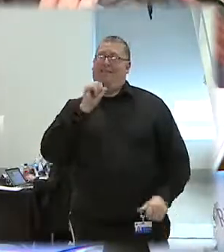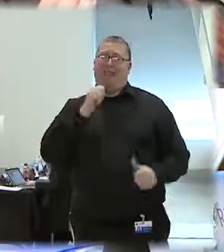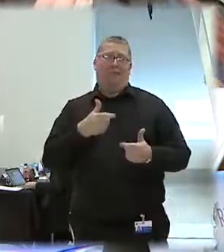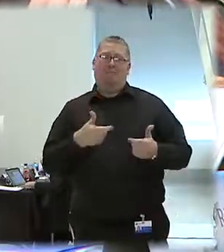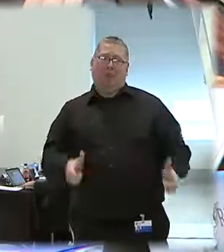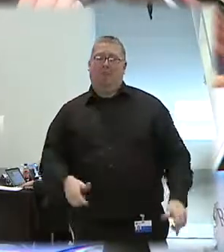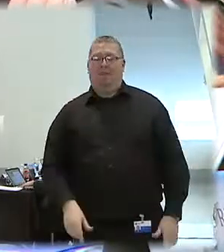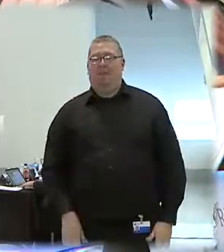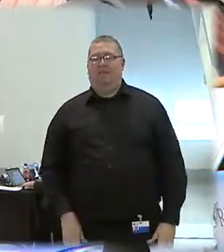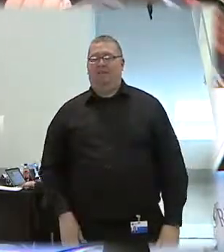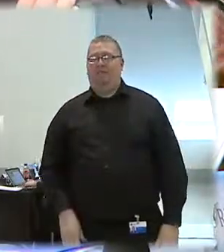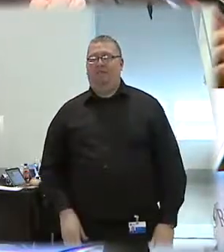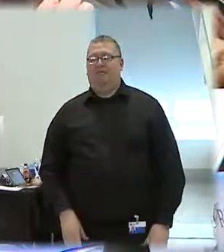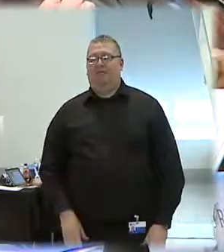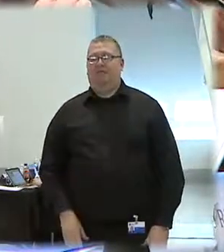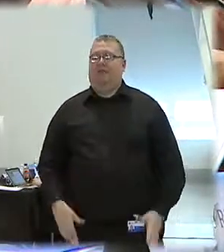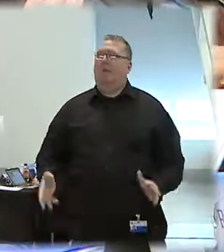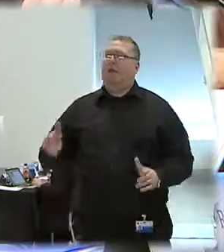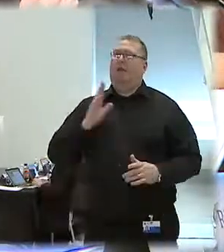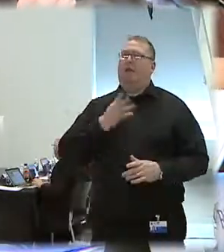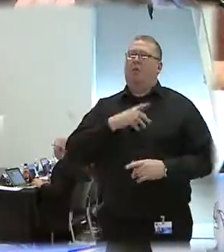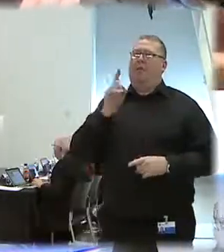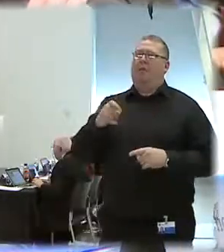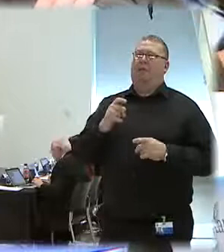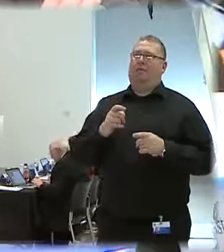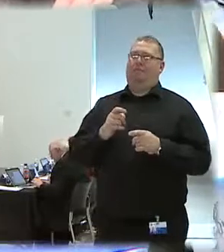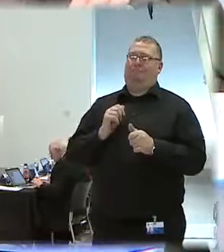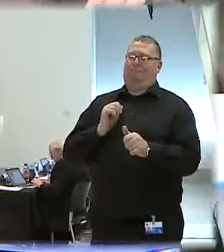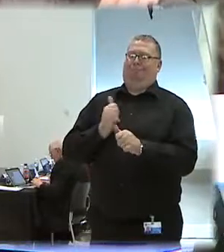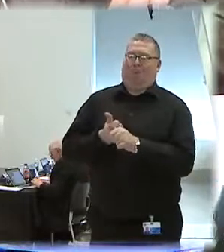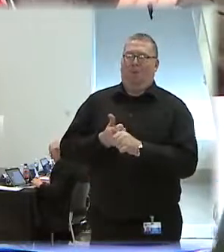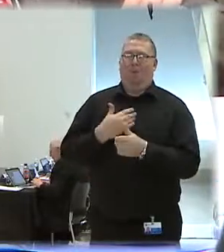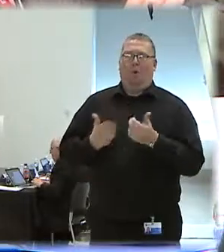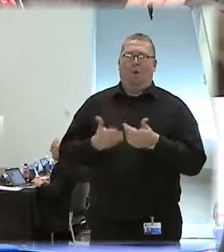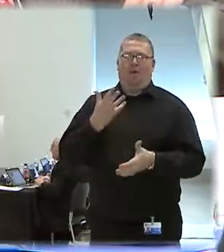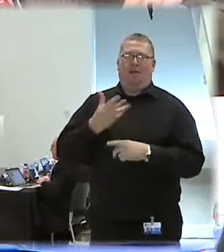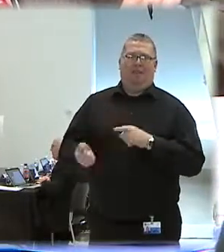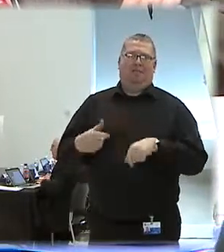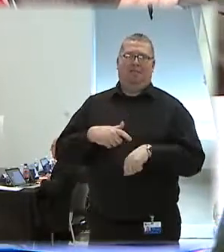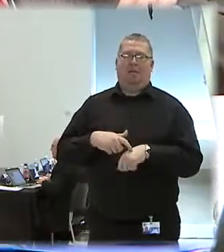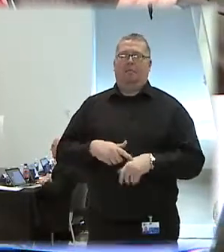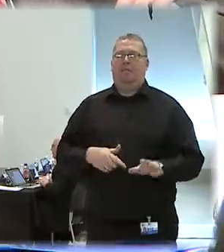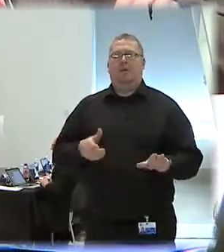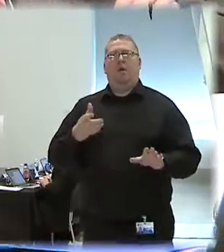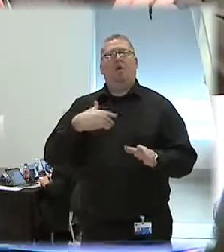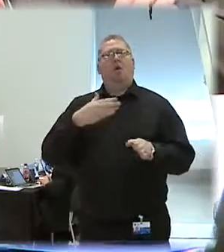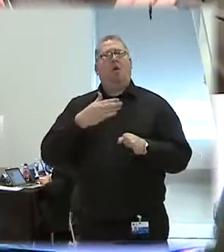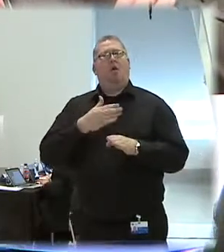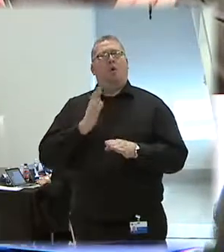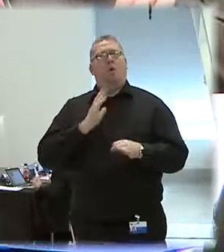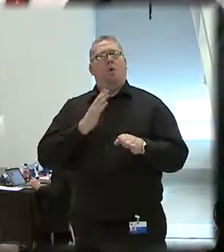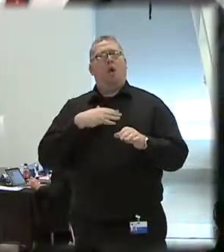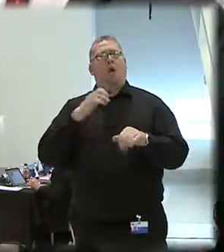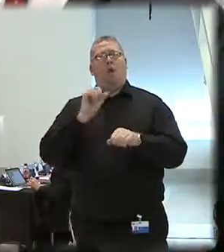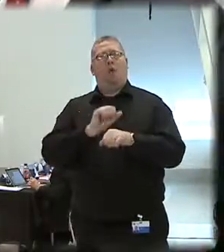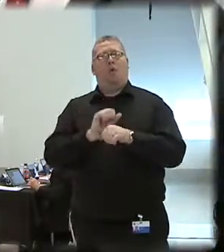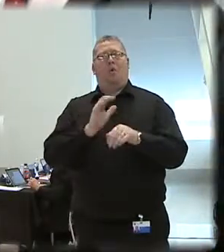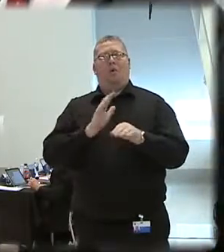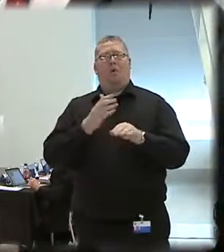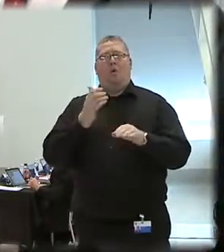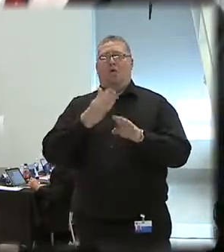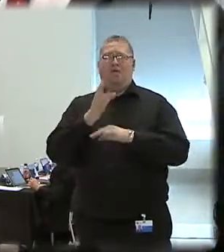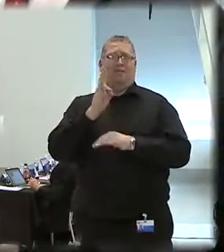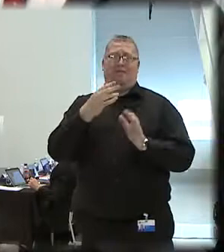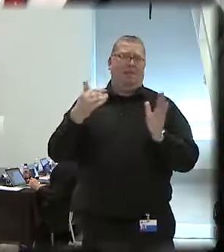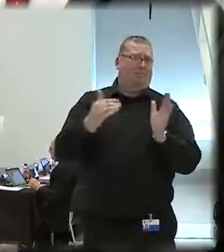We're going to have to really, really tighten this up, so. I was just going to say, there are over 17,000 departments. I only know well the ones we